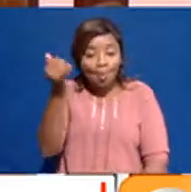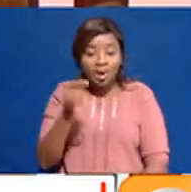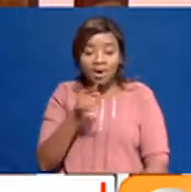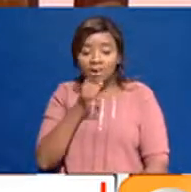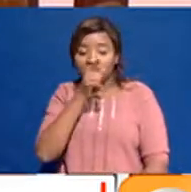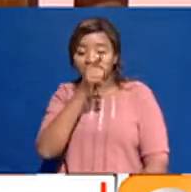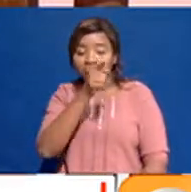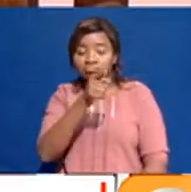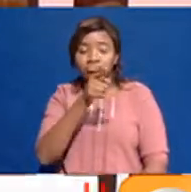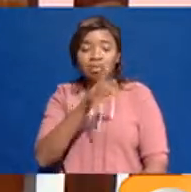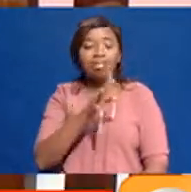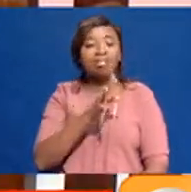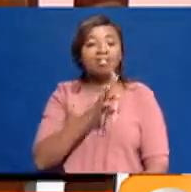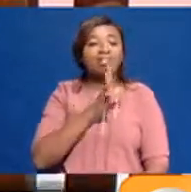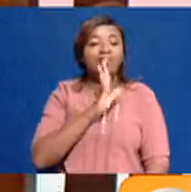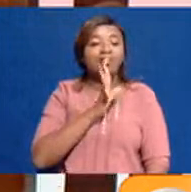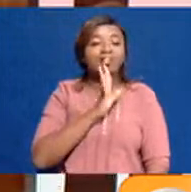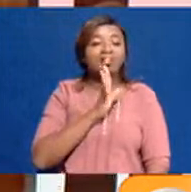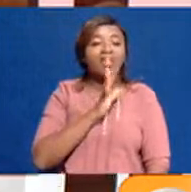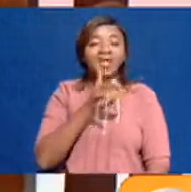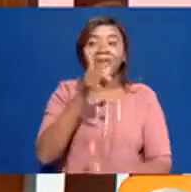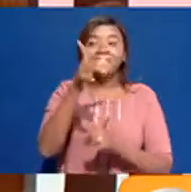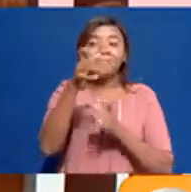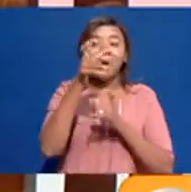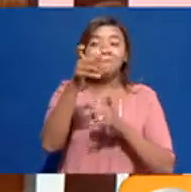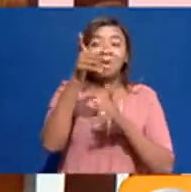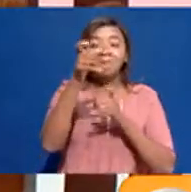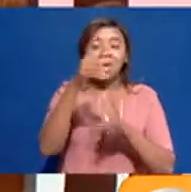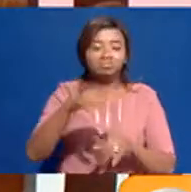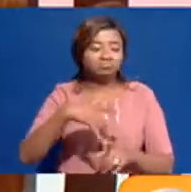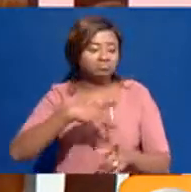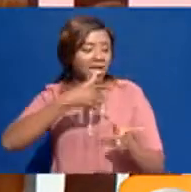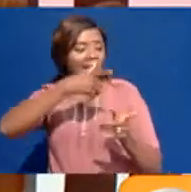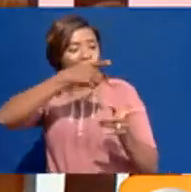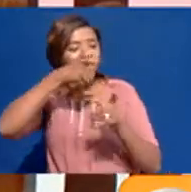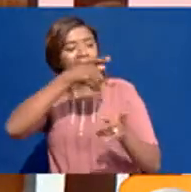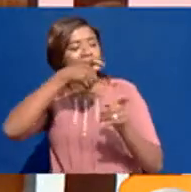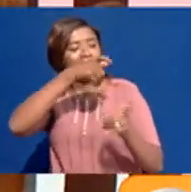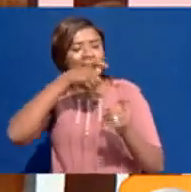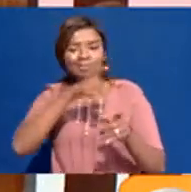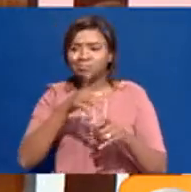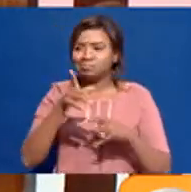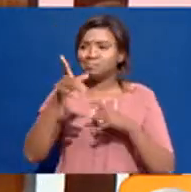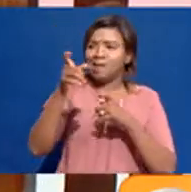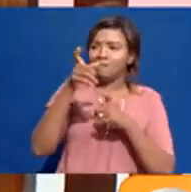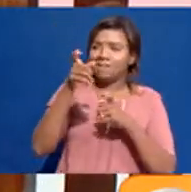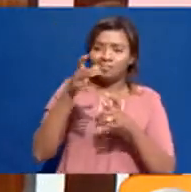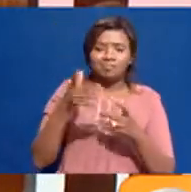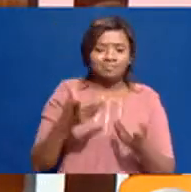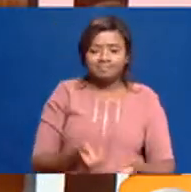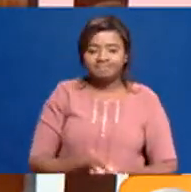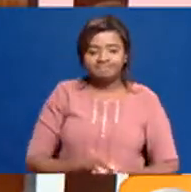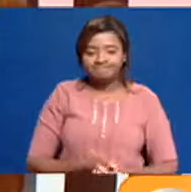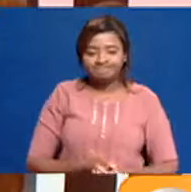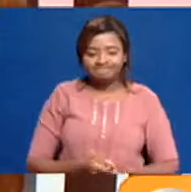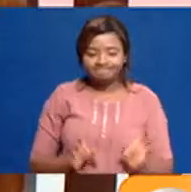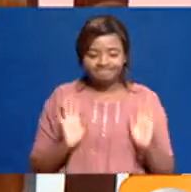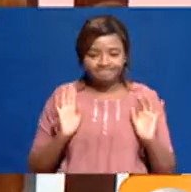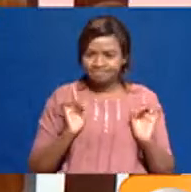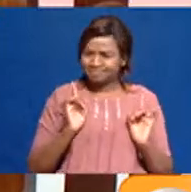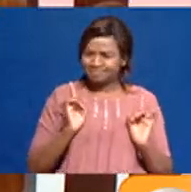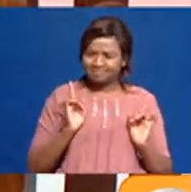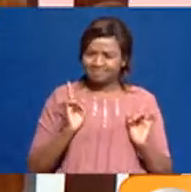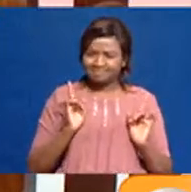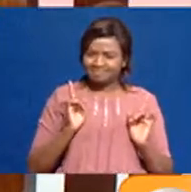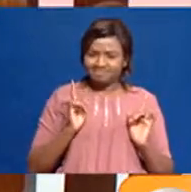talking to each other huko. So get somebody who will say, are you listening to what they are